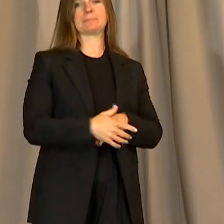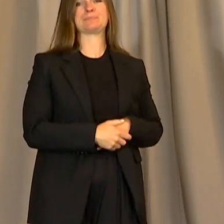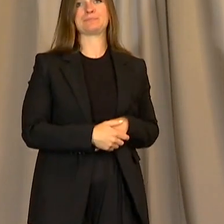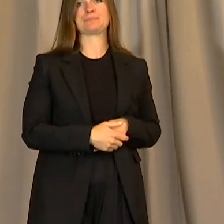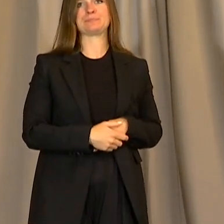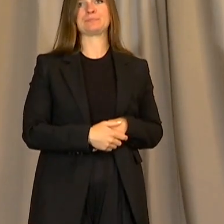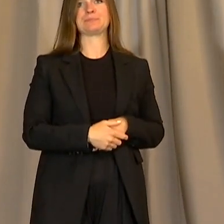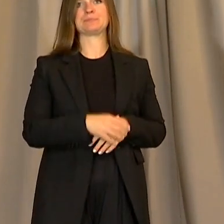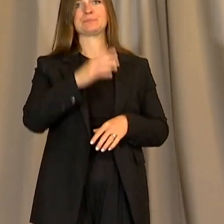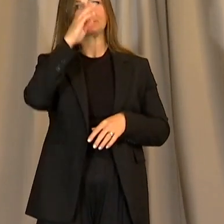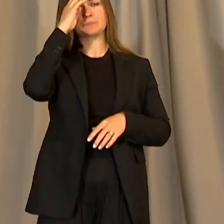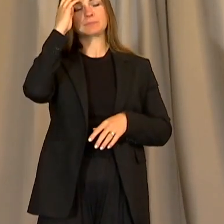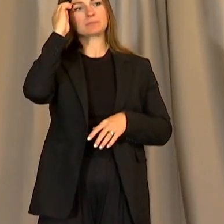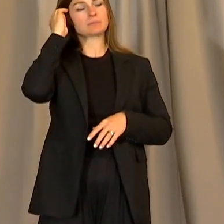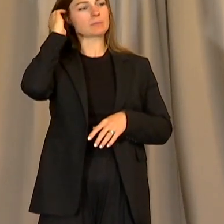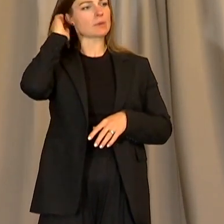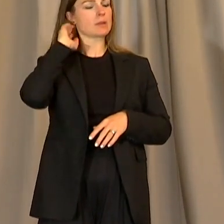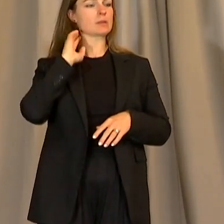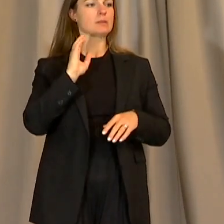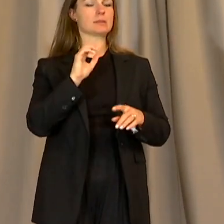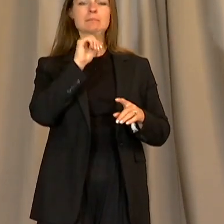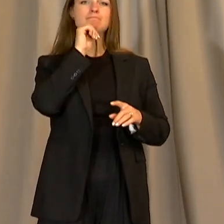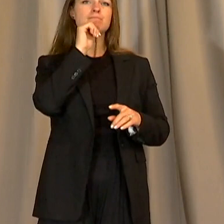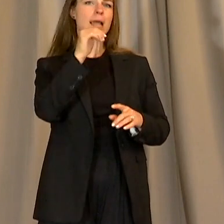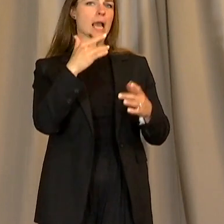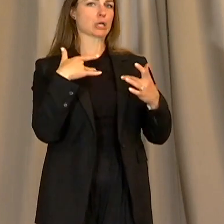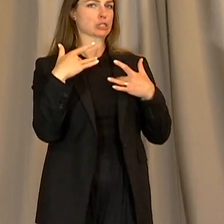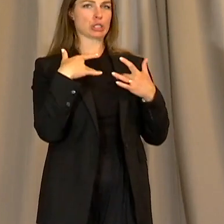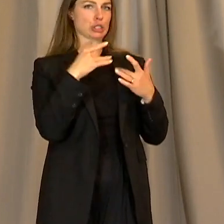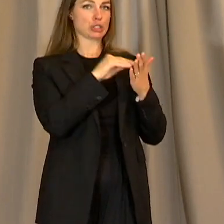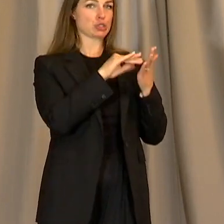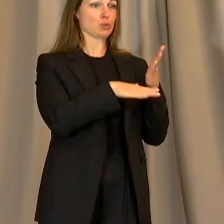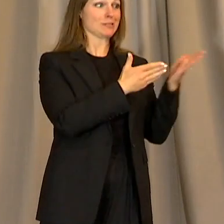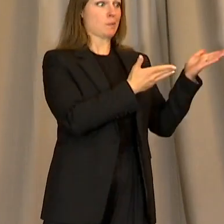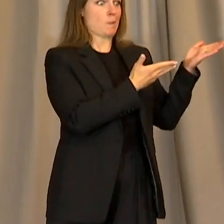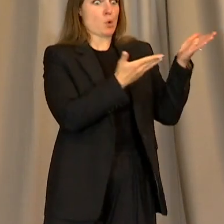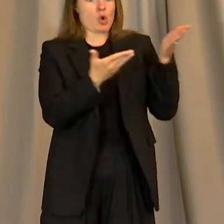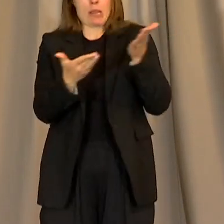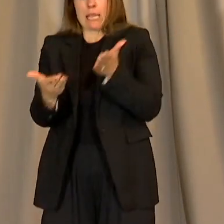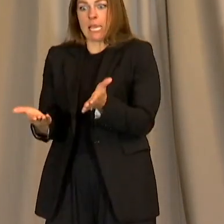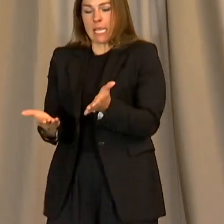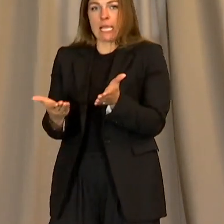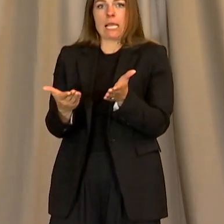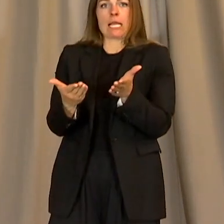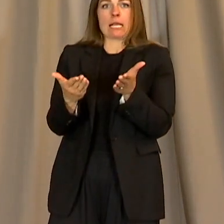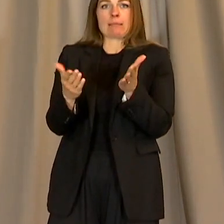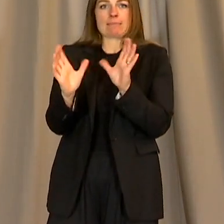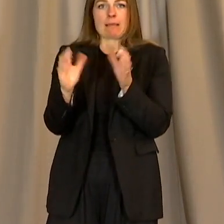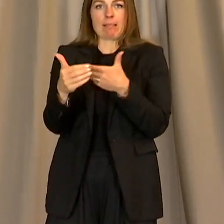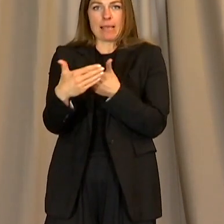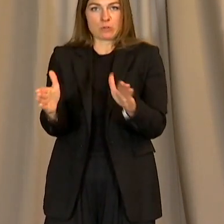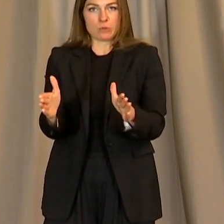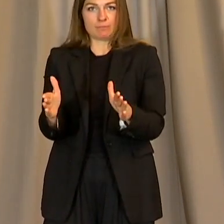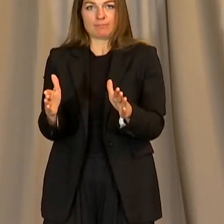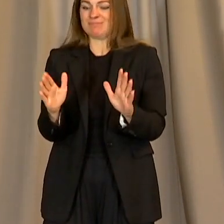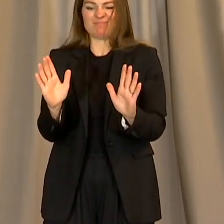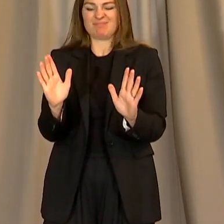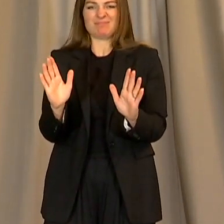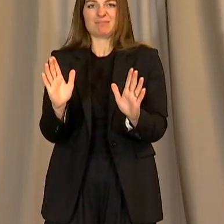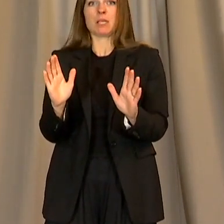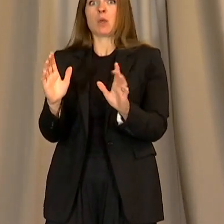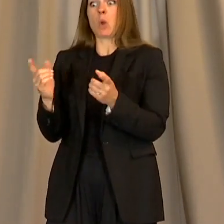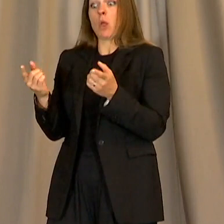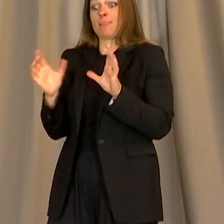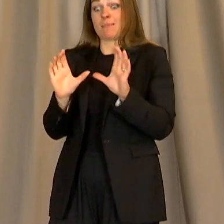I'm not as concerned about what students bring to the classroom. I'm more concerned about what happens to them in the